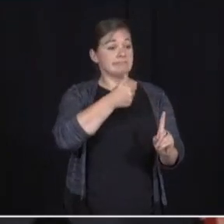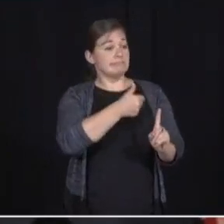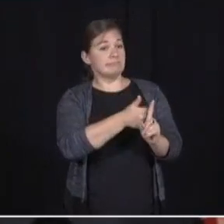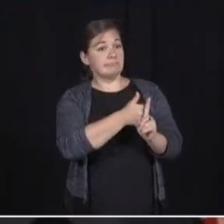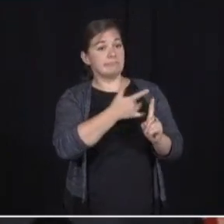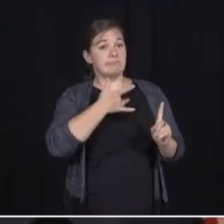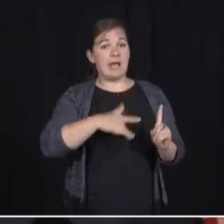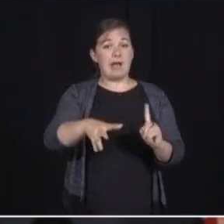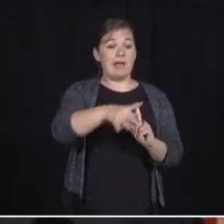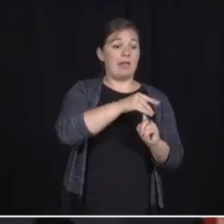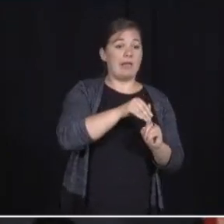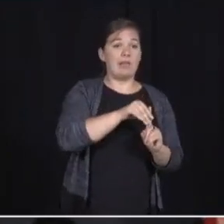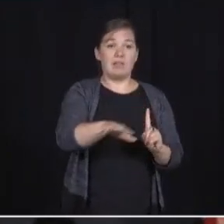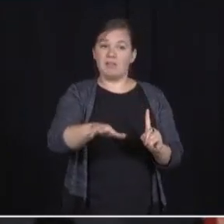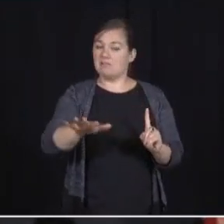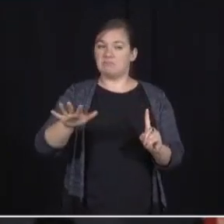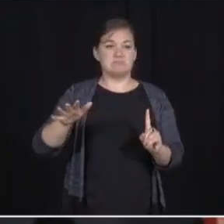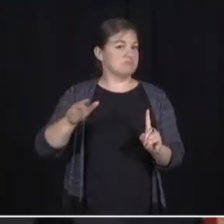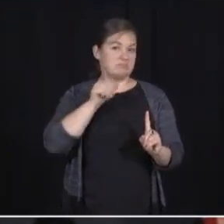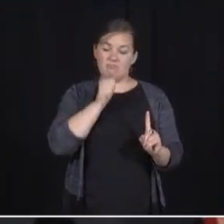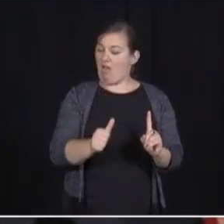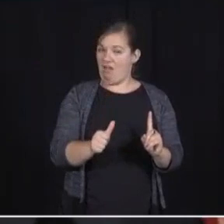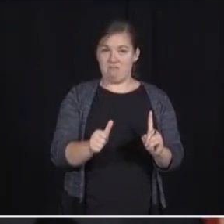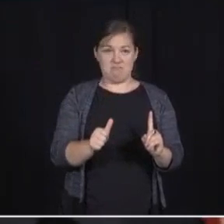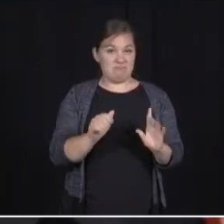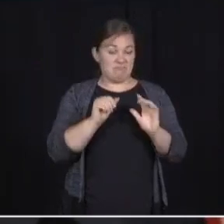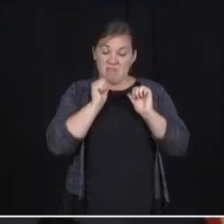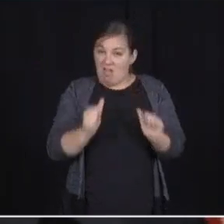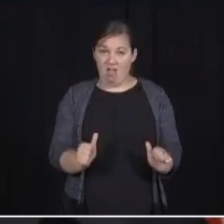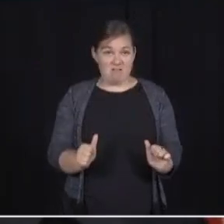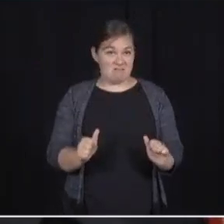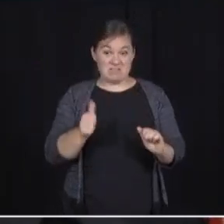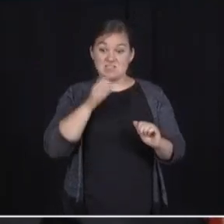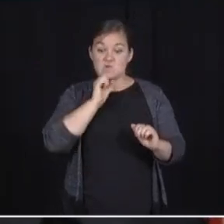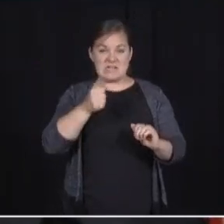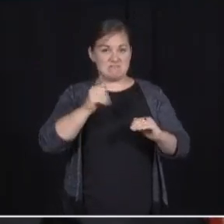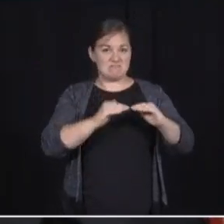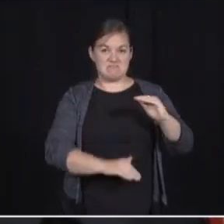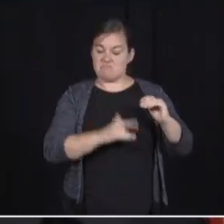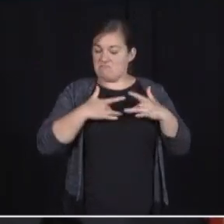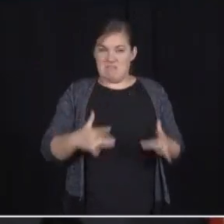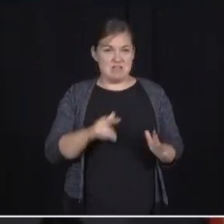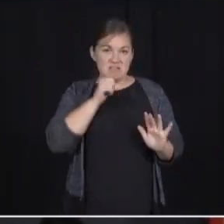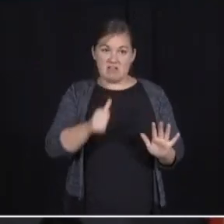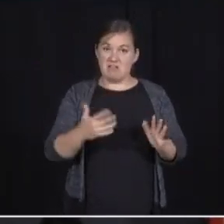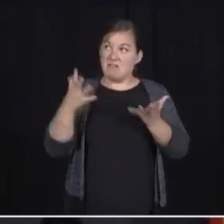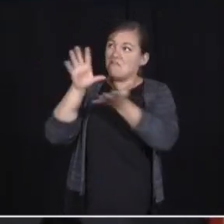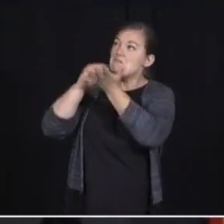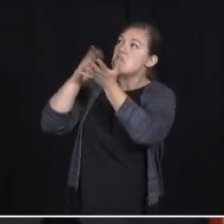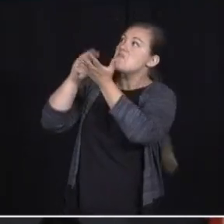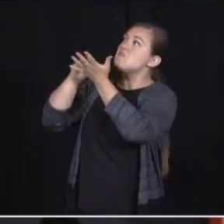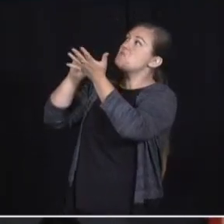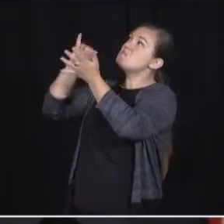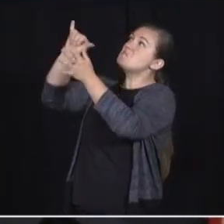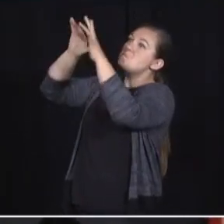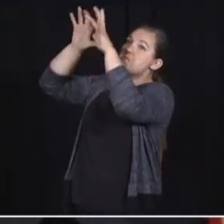to others. So we can learn more, of course, but that is the experience so far across the world. So